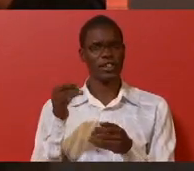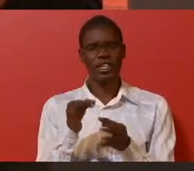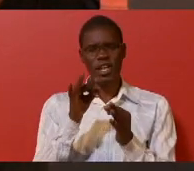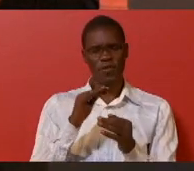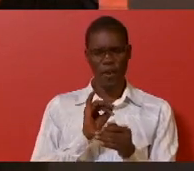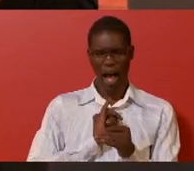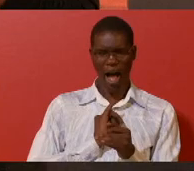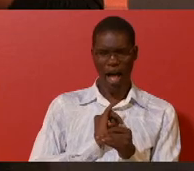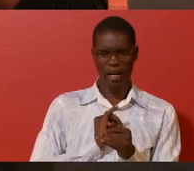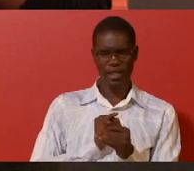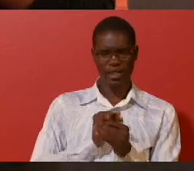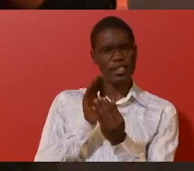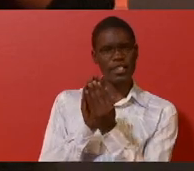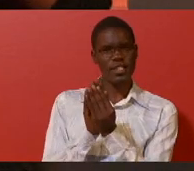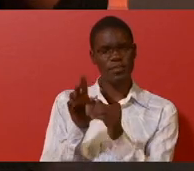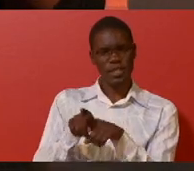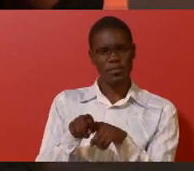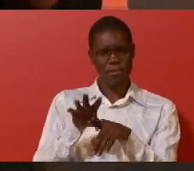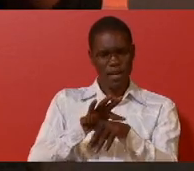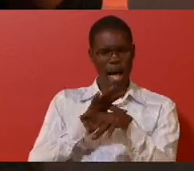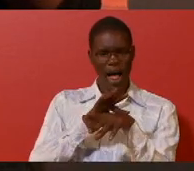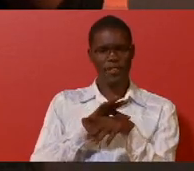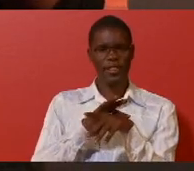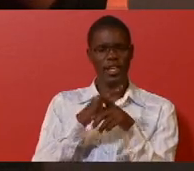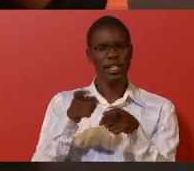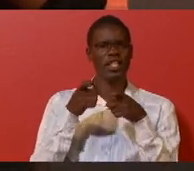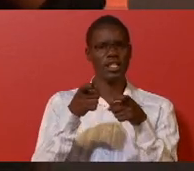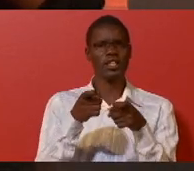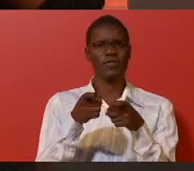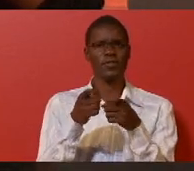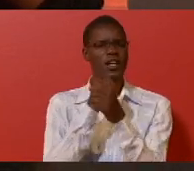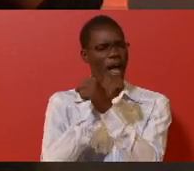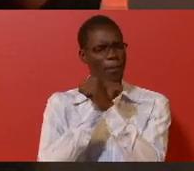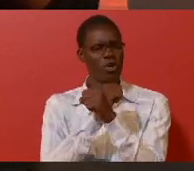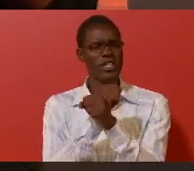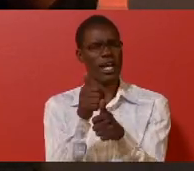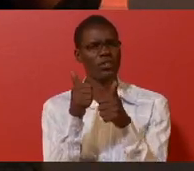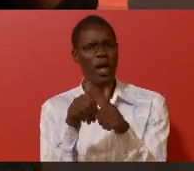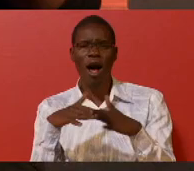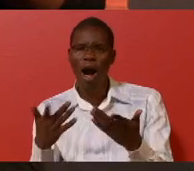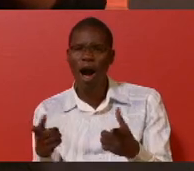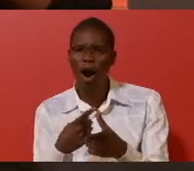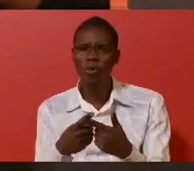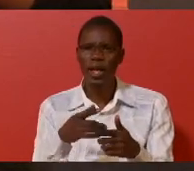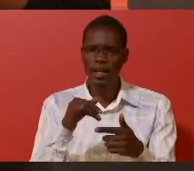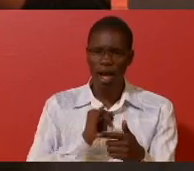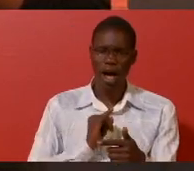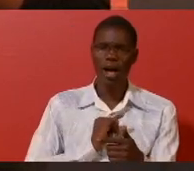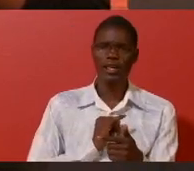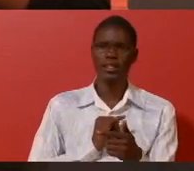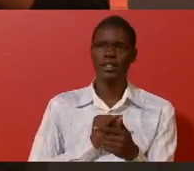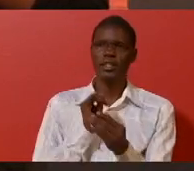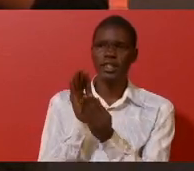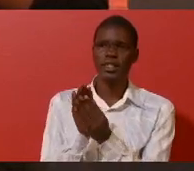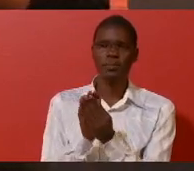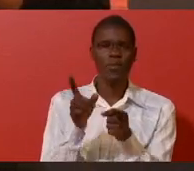I would treat an earthly gift so delicately, how then should we treat the gifts